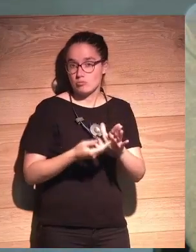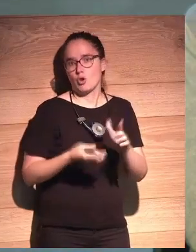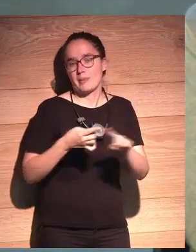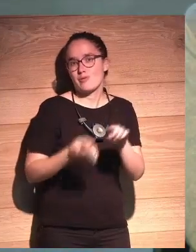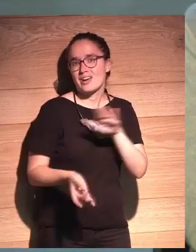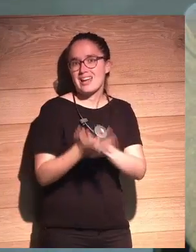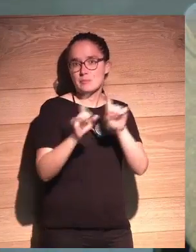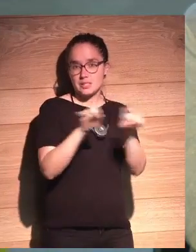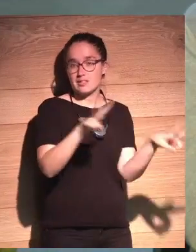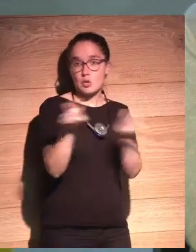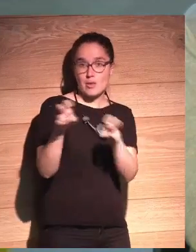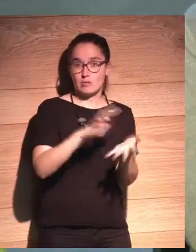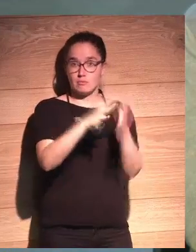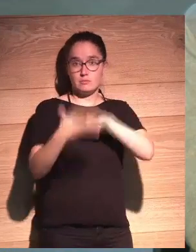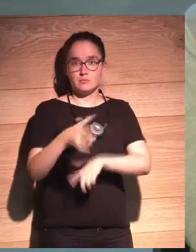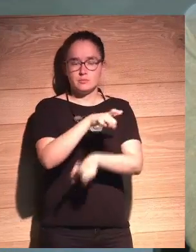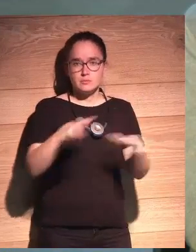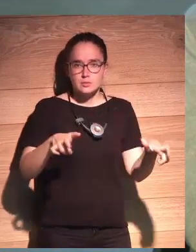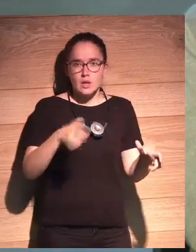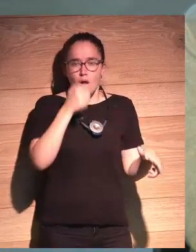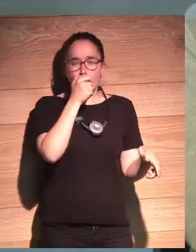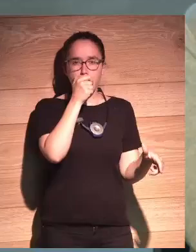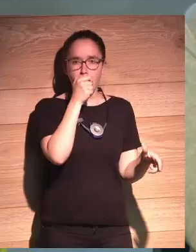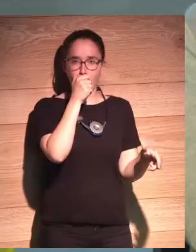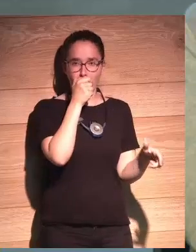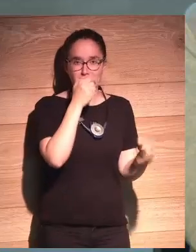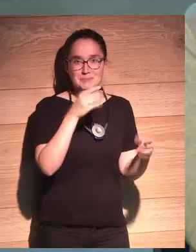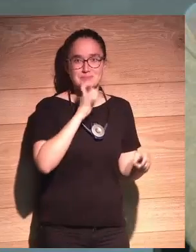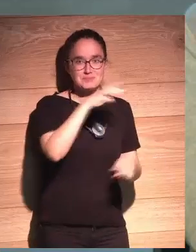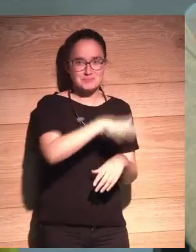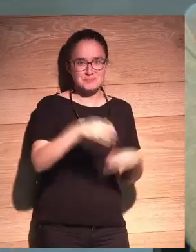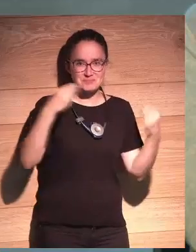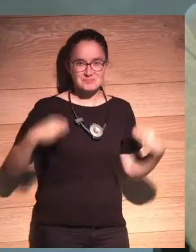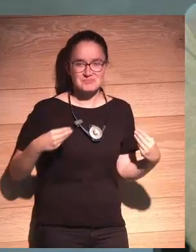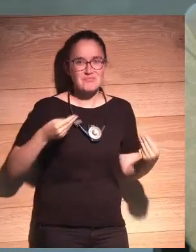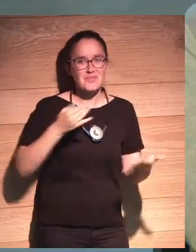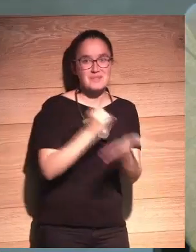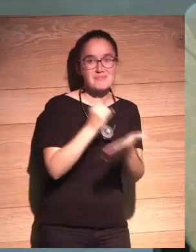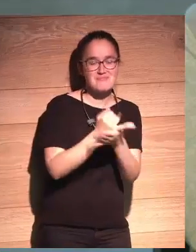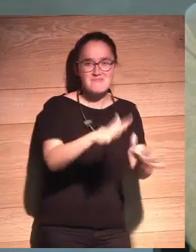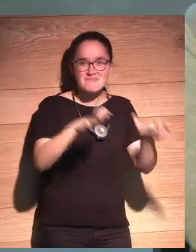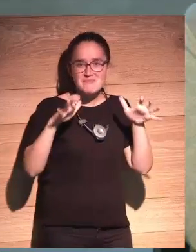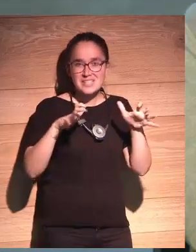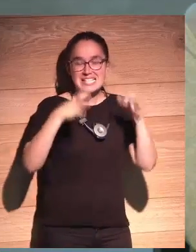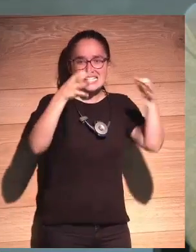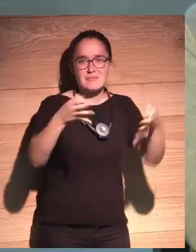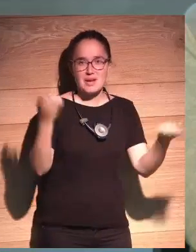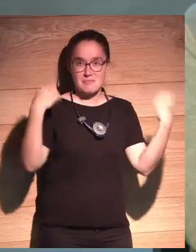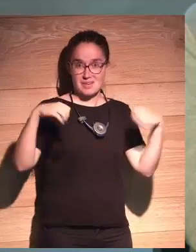entrepreneurial point of view, in terms of urban transformation, but also to see how in these places, experiences what we